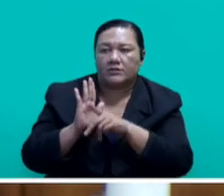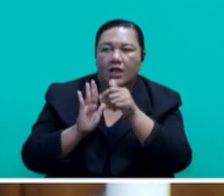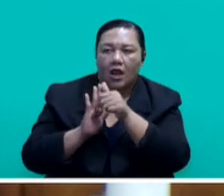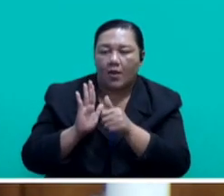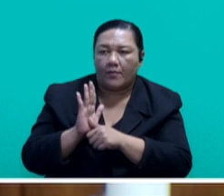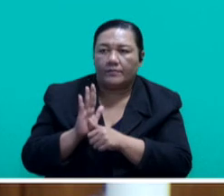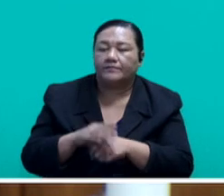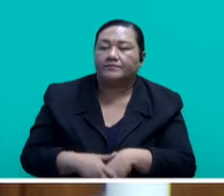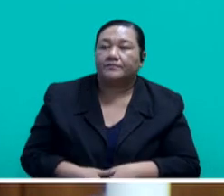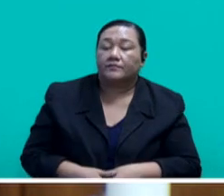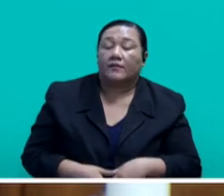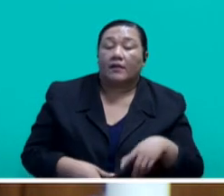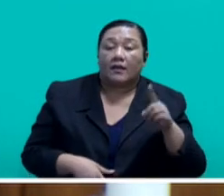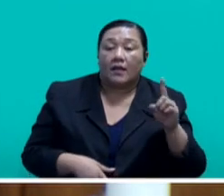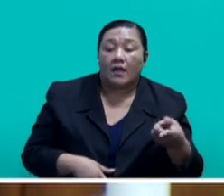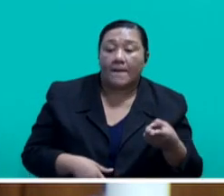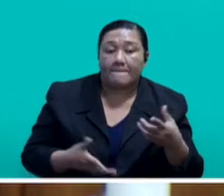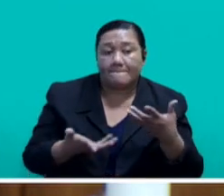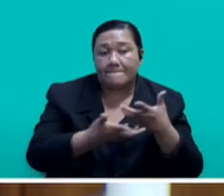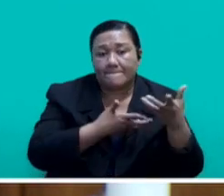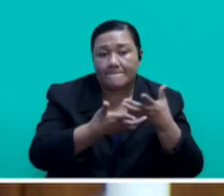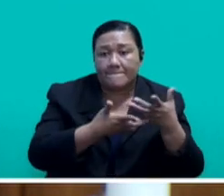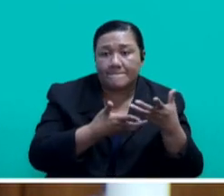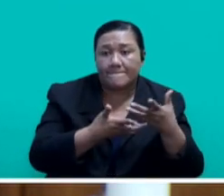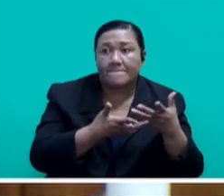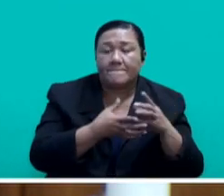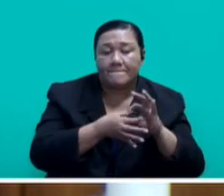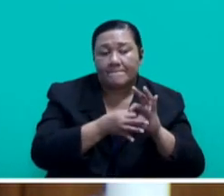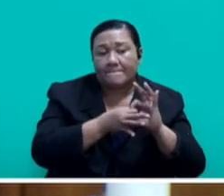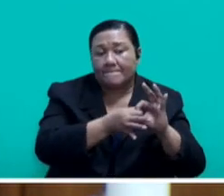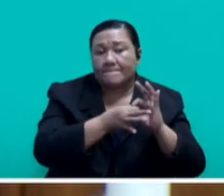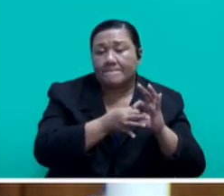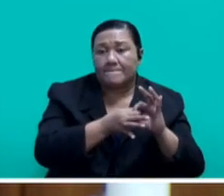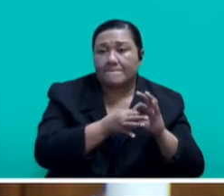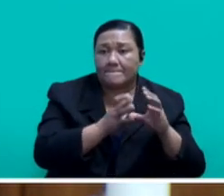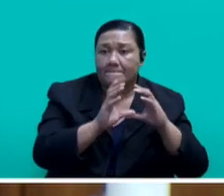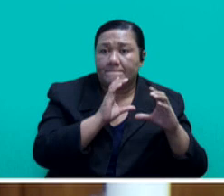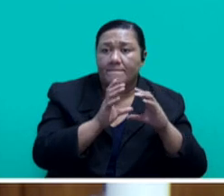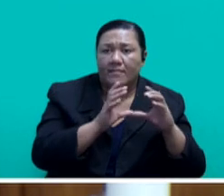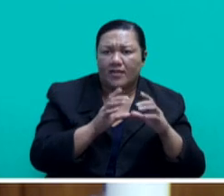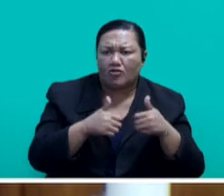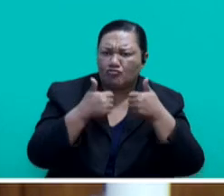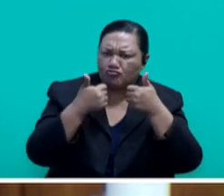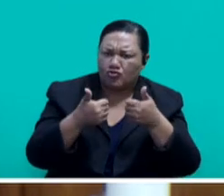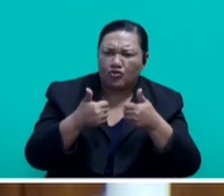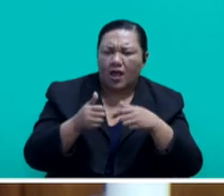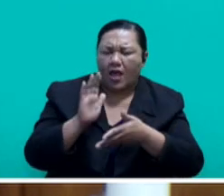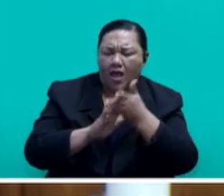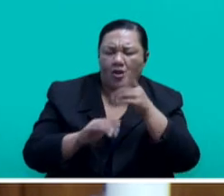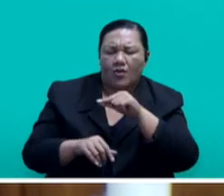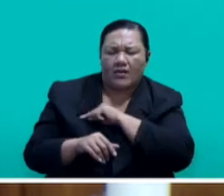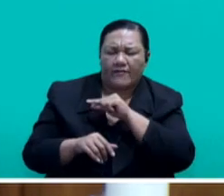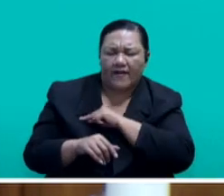Mediation service, Mr. Speaker, we have a very competent mediation team, and we have been allocated